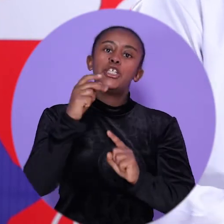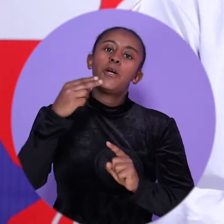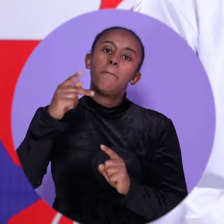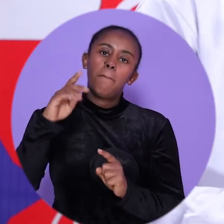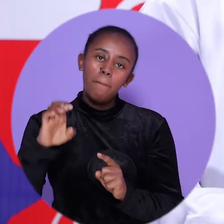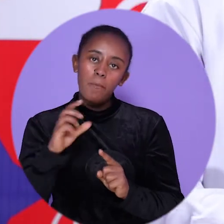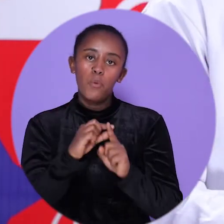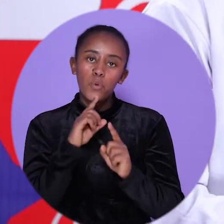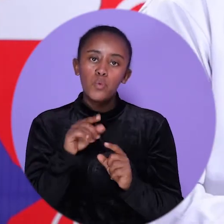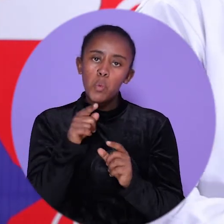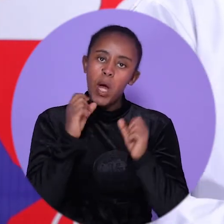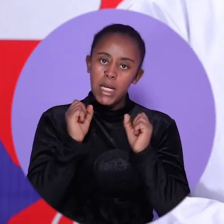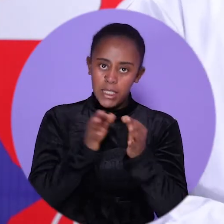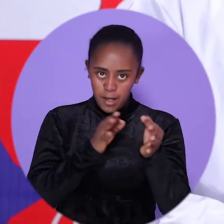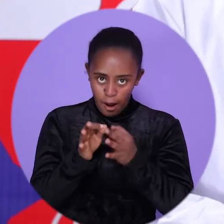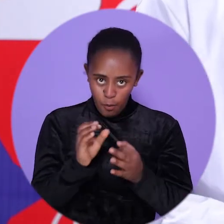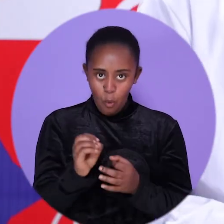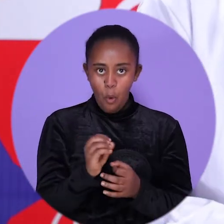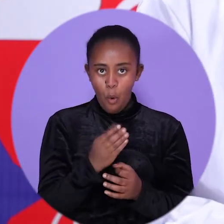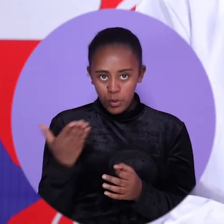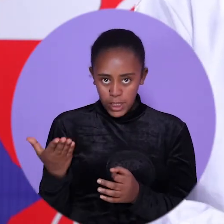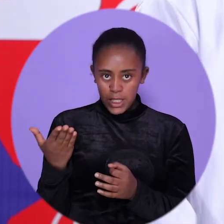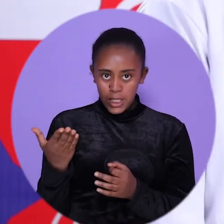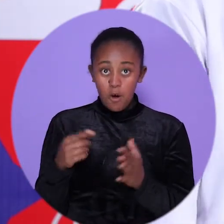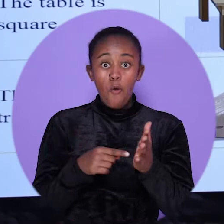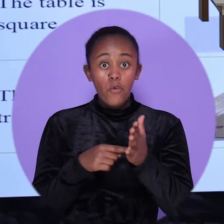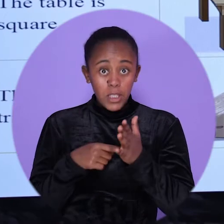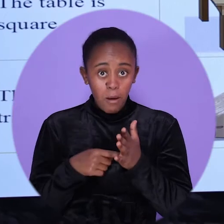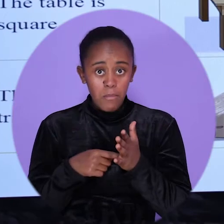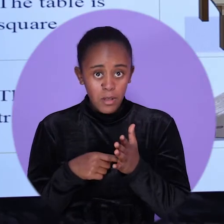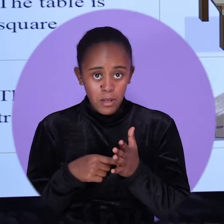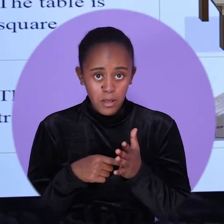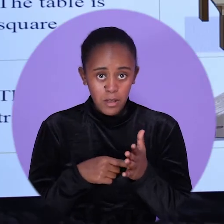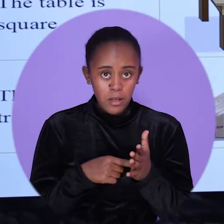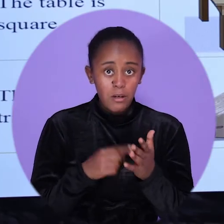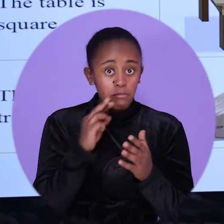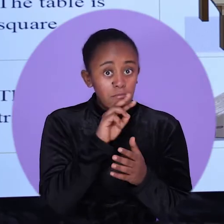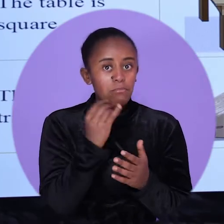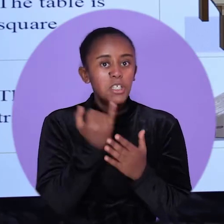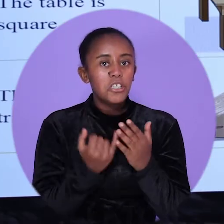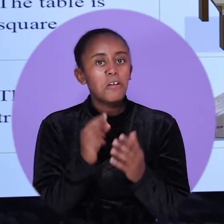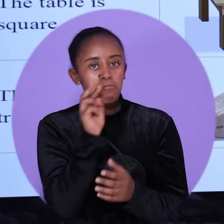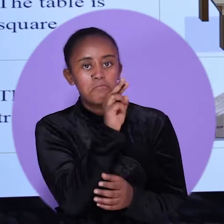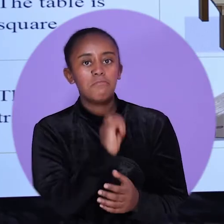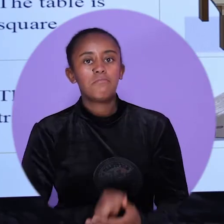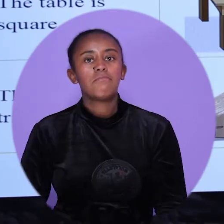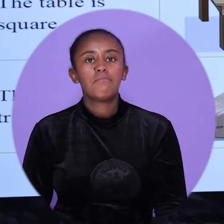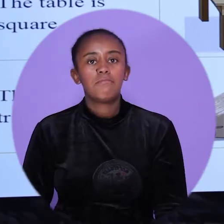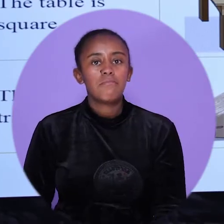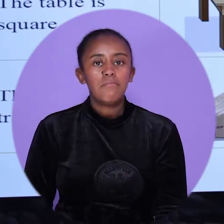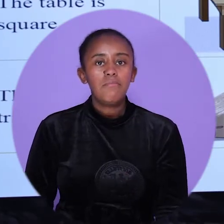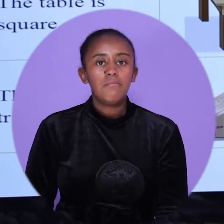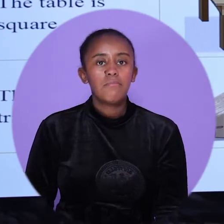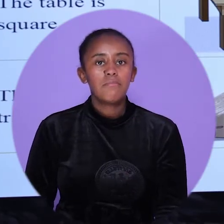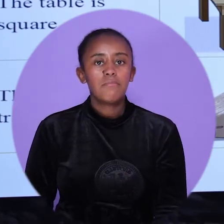words, you can describe objects. For example, look at this picture, students, and when I read the